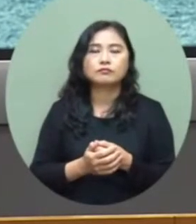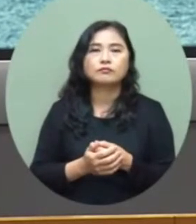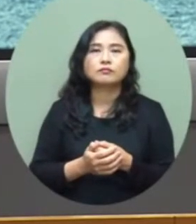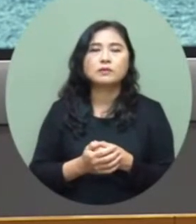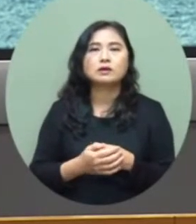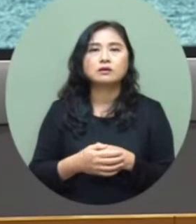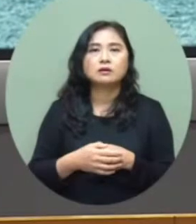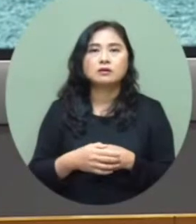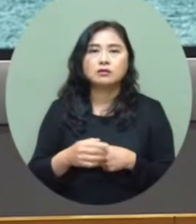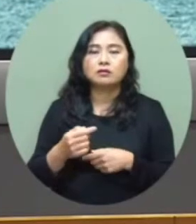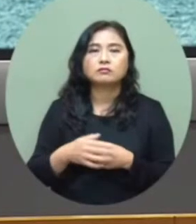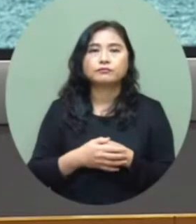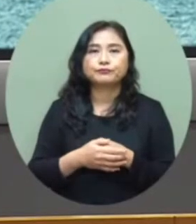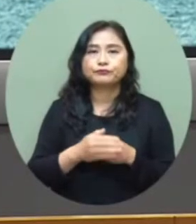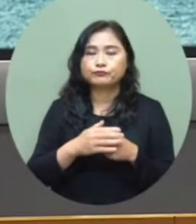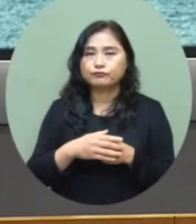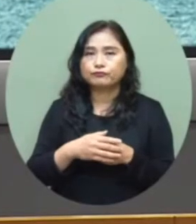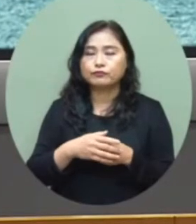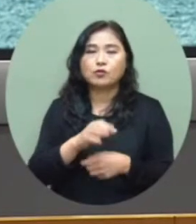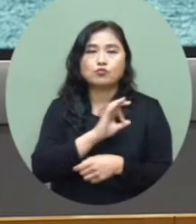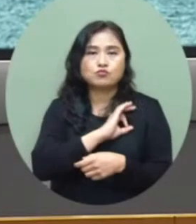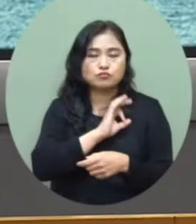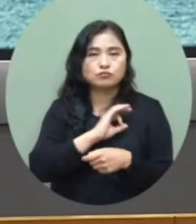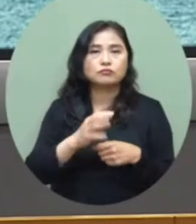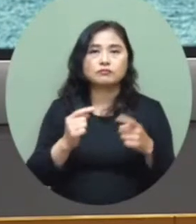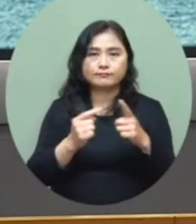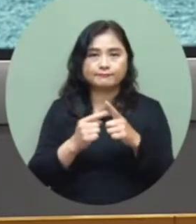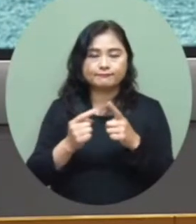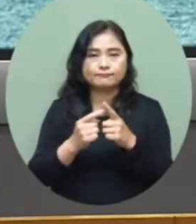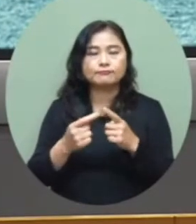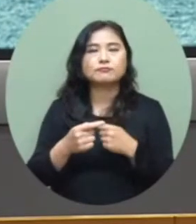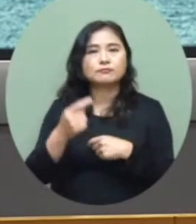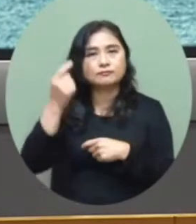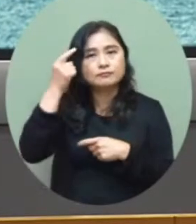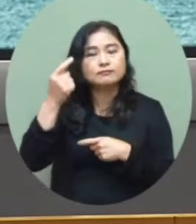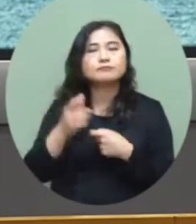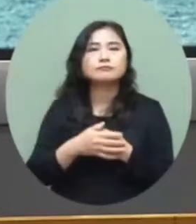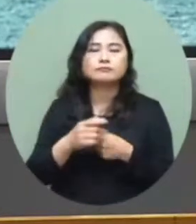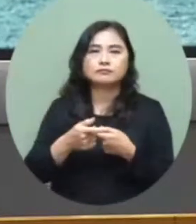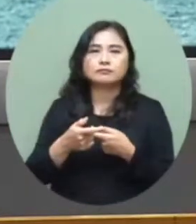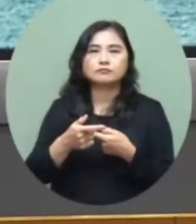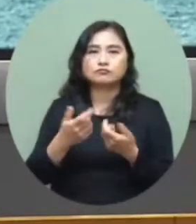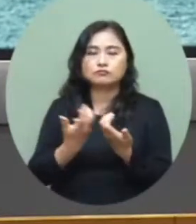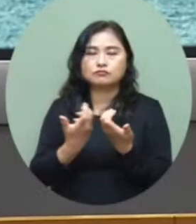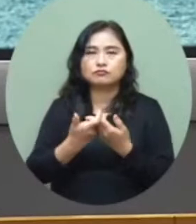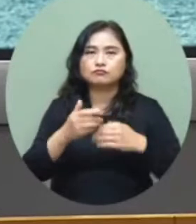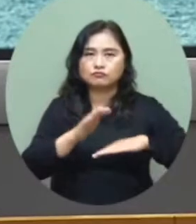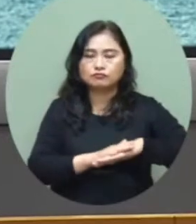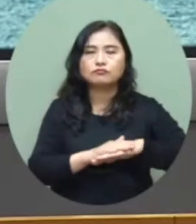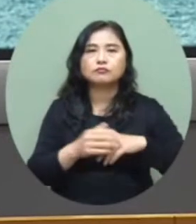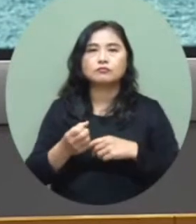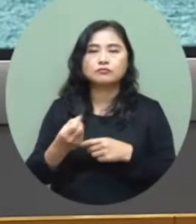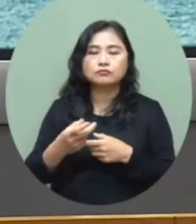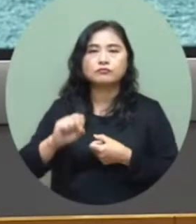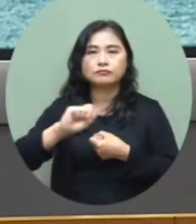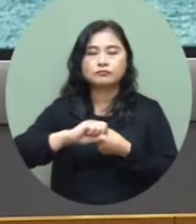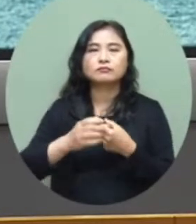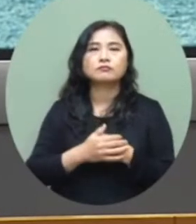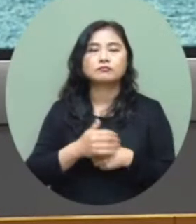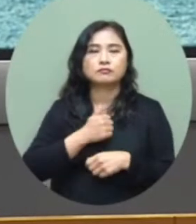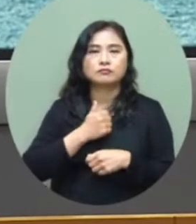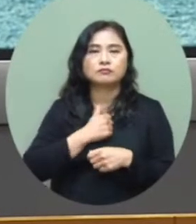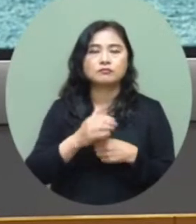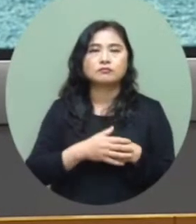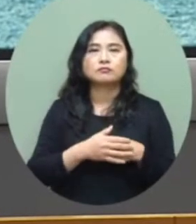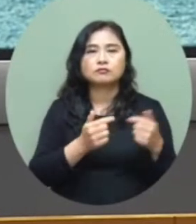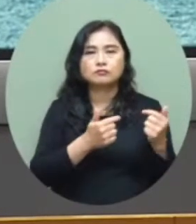those service centers, then of course they will have an idea as to how many people might be coming, and therefore they will set aside a sufficient number of